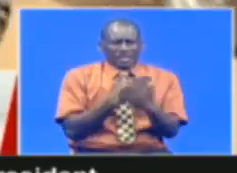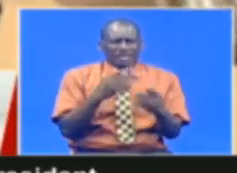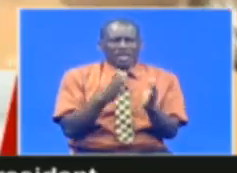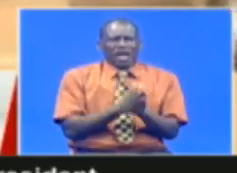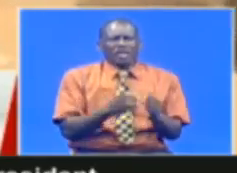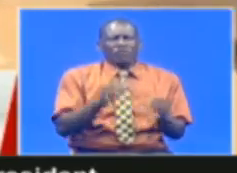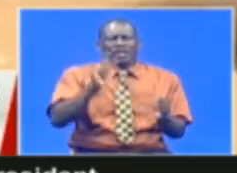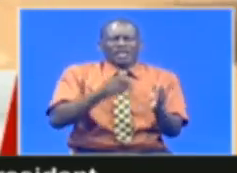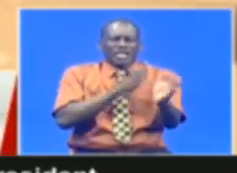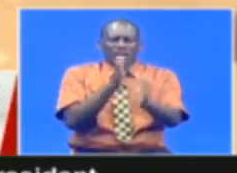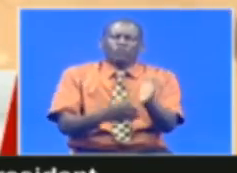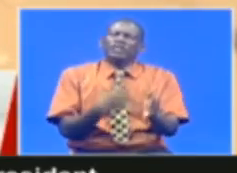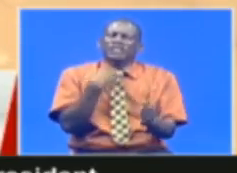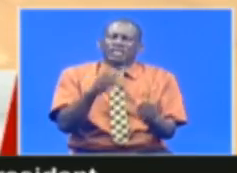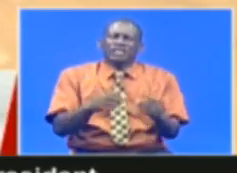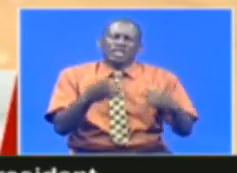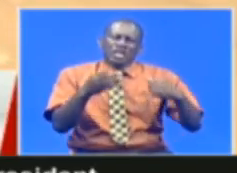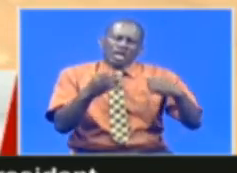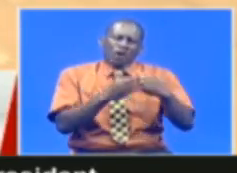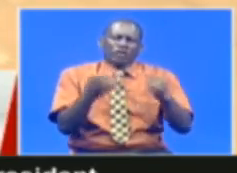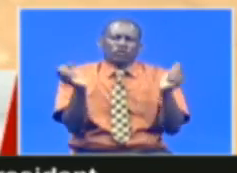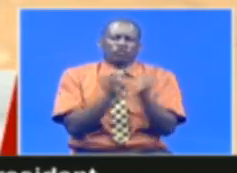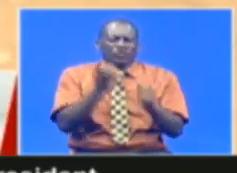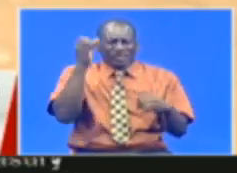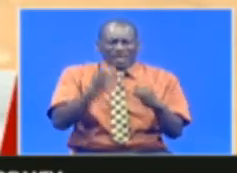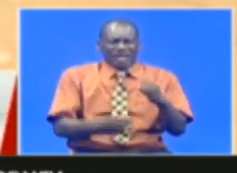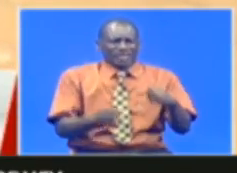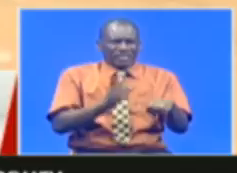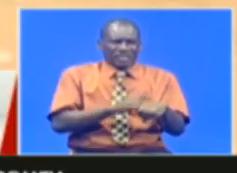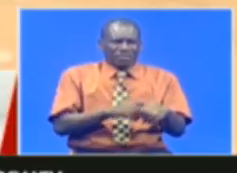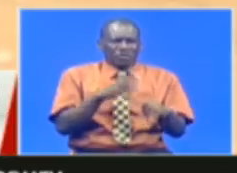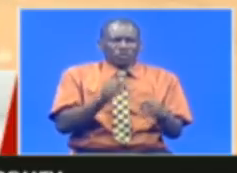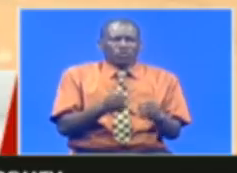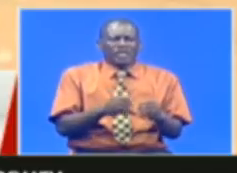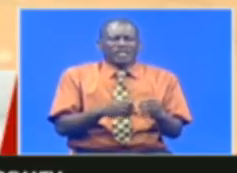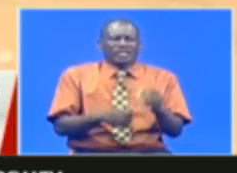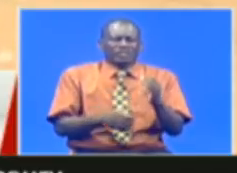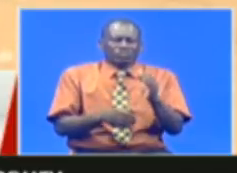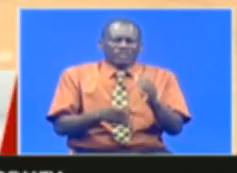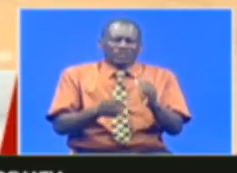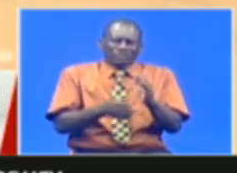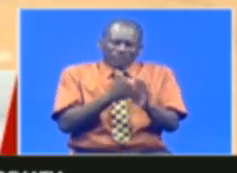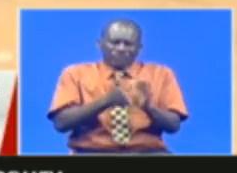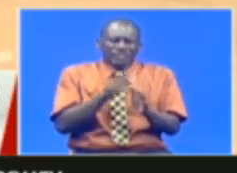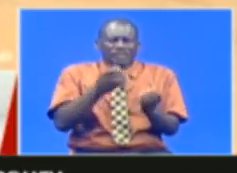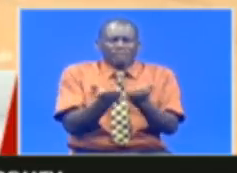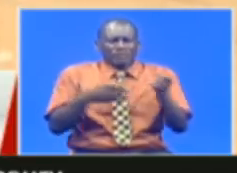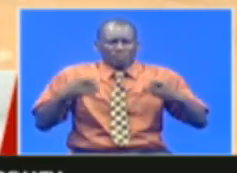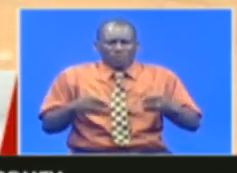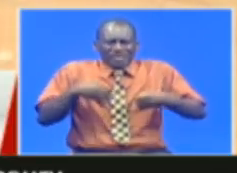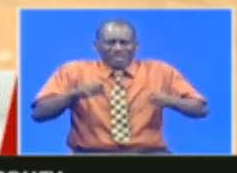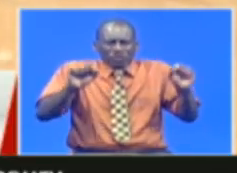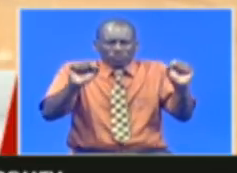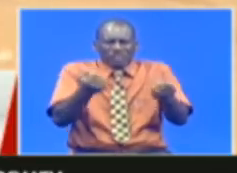12th as the deadline. It is a race against time for thousands of traders here in their bid to salvage whatever